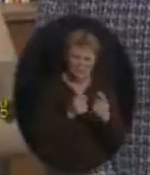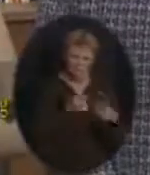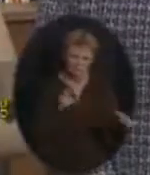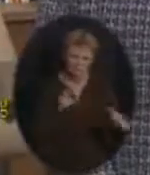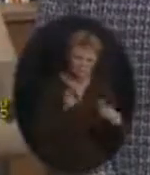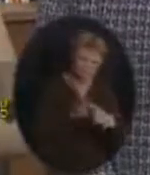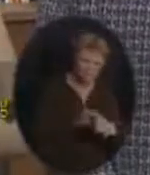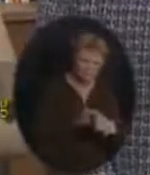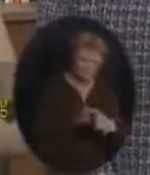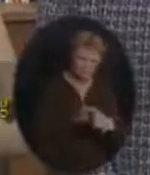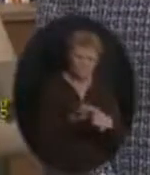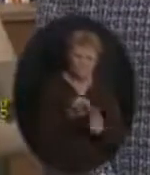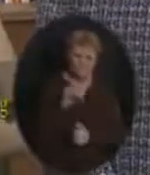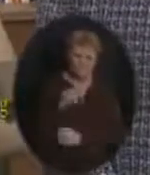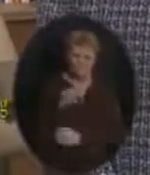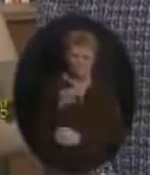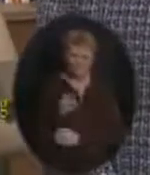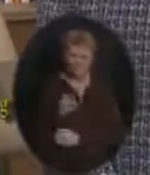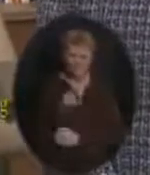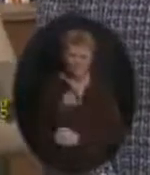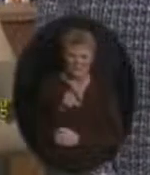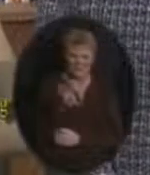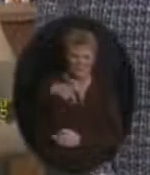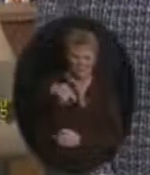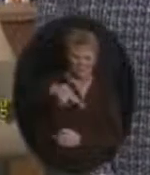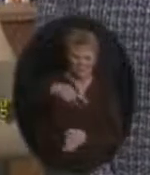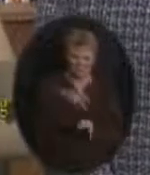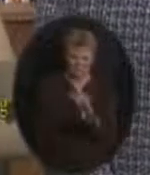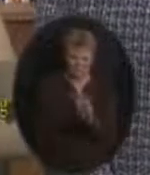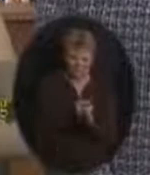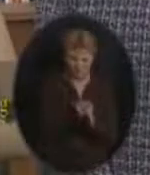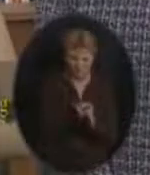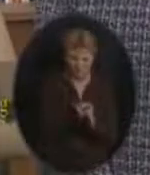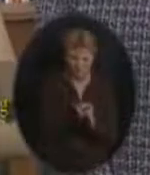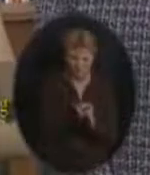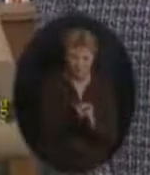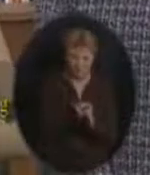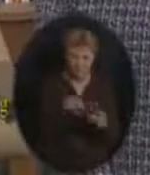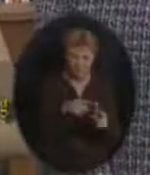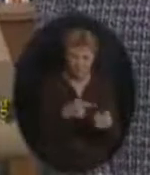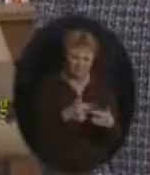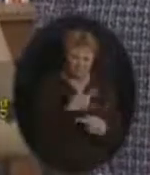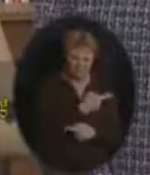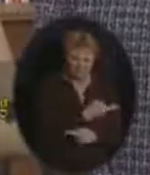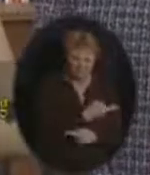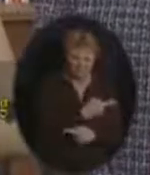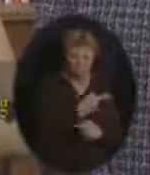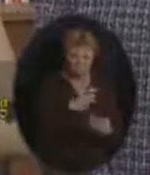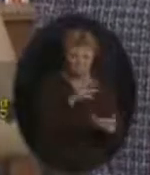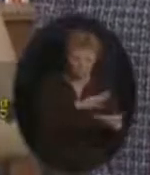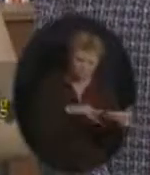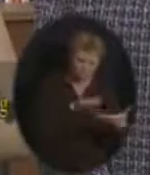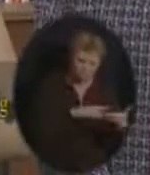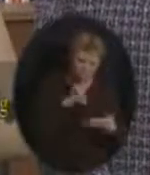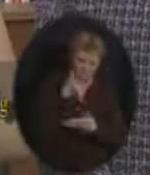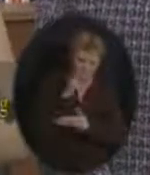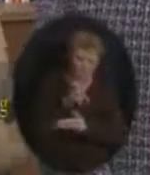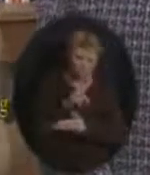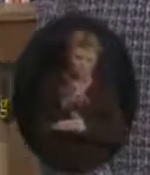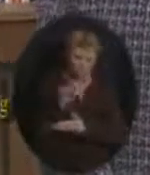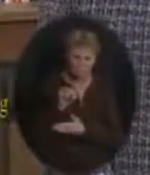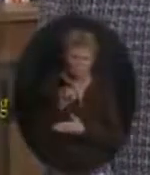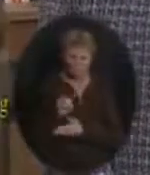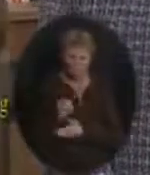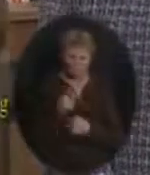XP Professional. She then set her sights on preparing for the Microsoft Certified Systems Administrator and